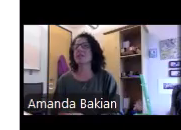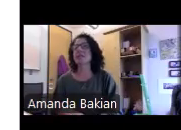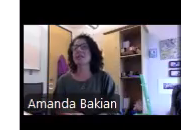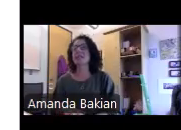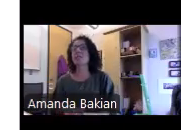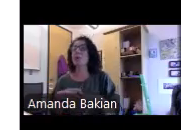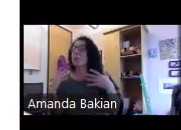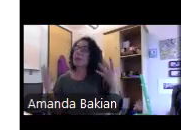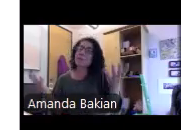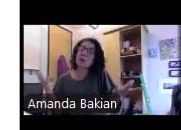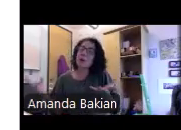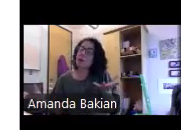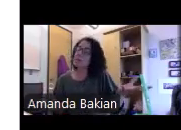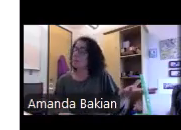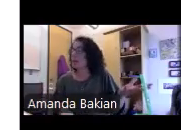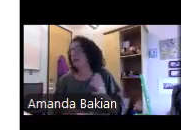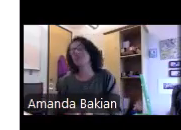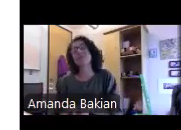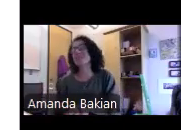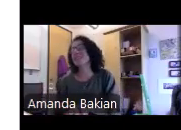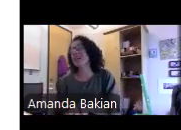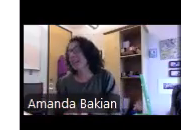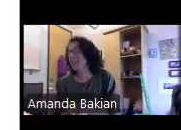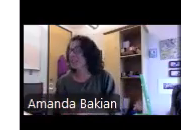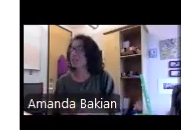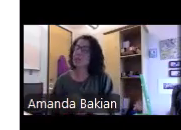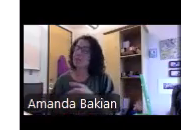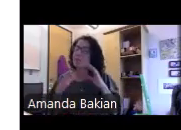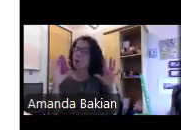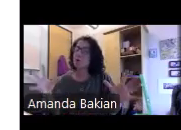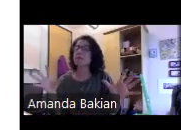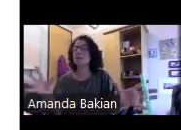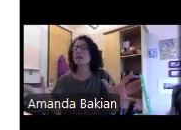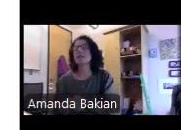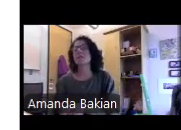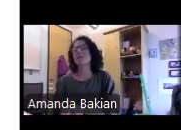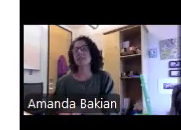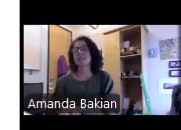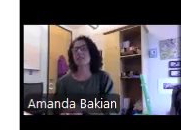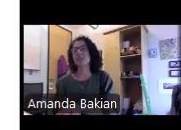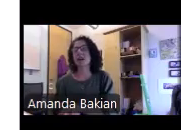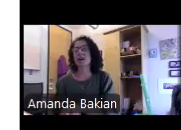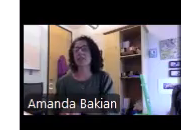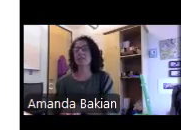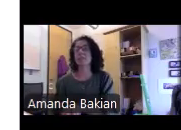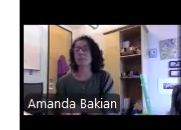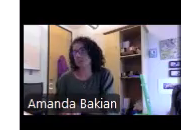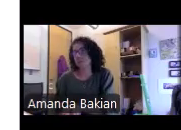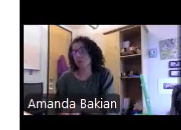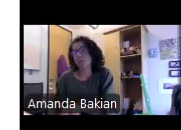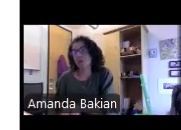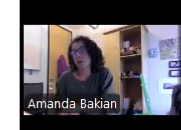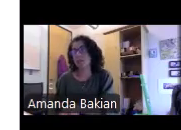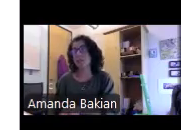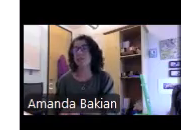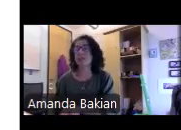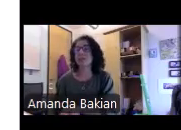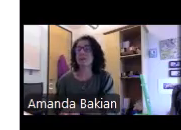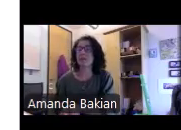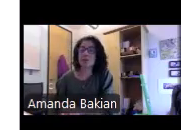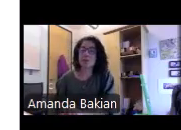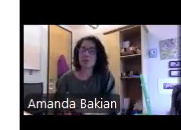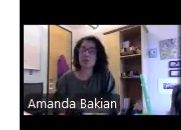community gives us a sense of where maybe awareness about autism is lacking, so we can focus some of our attention on improving